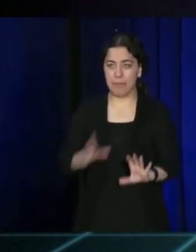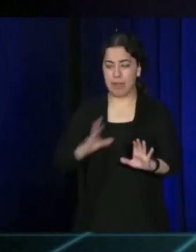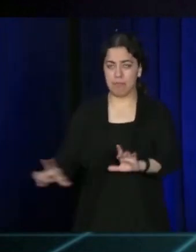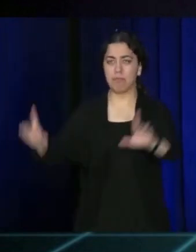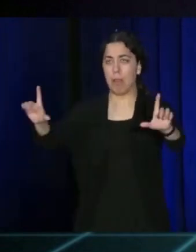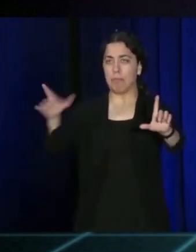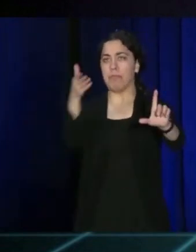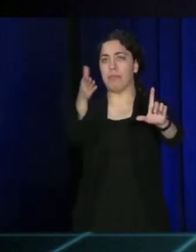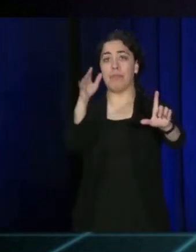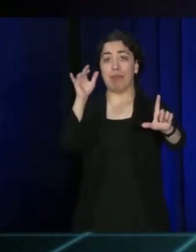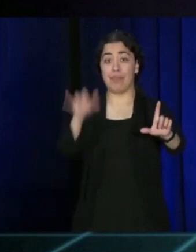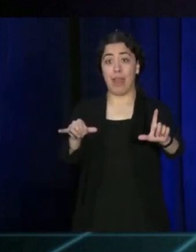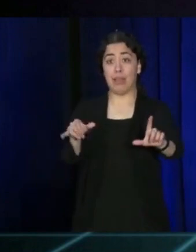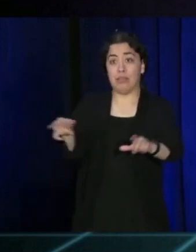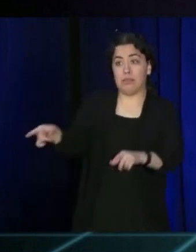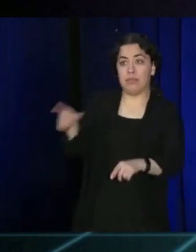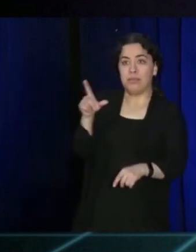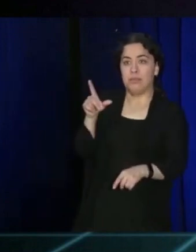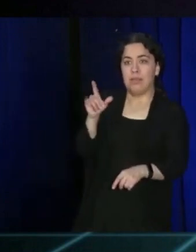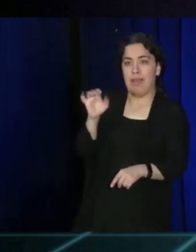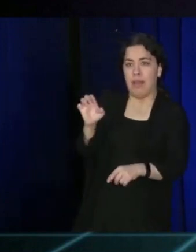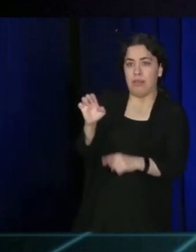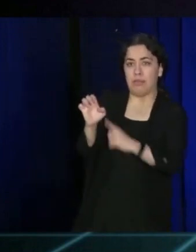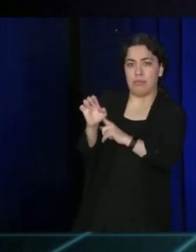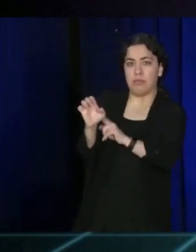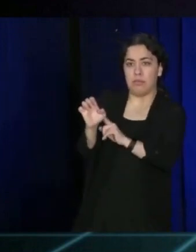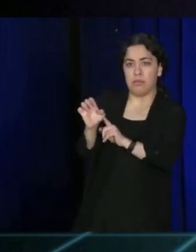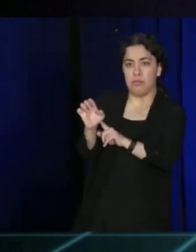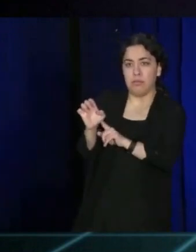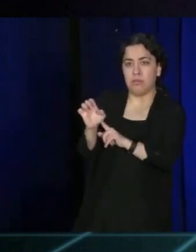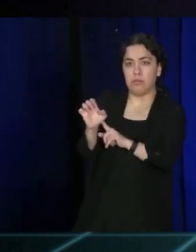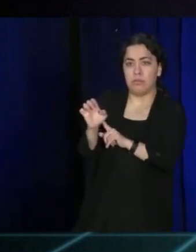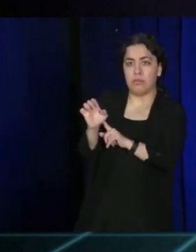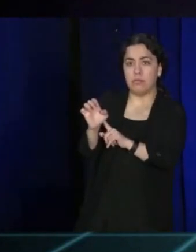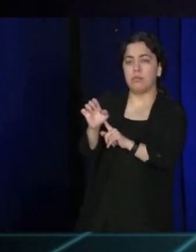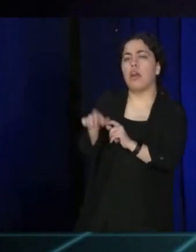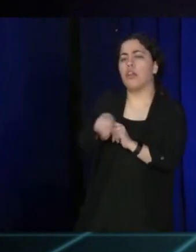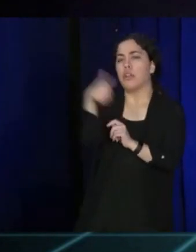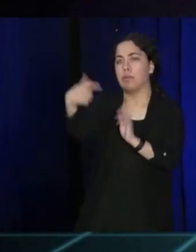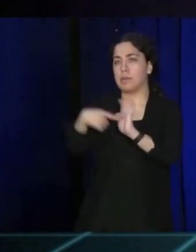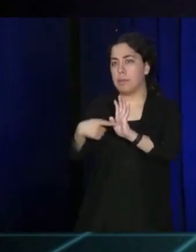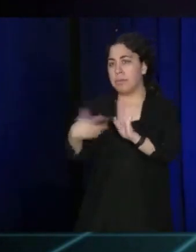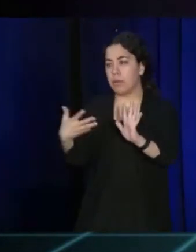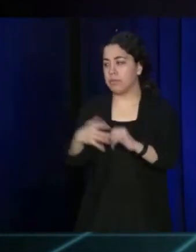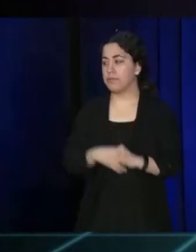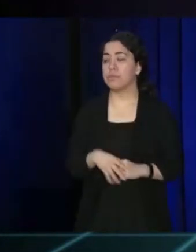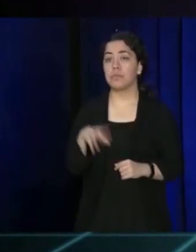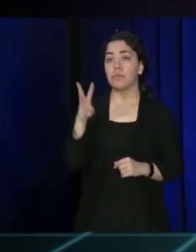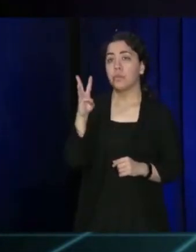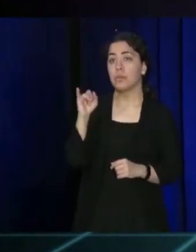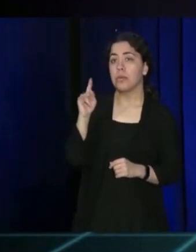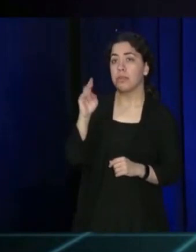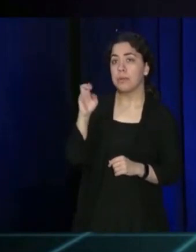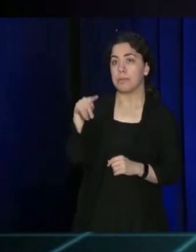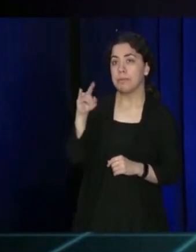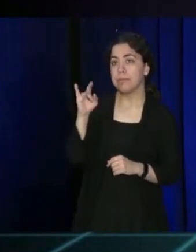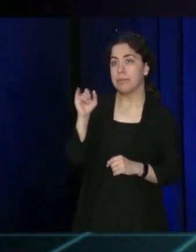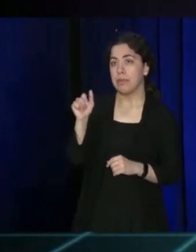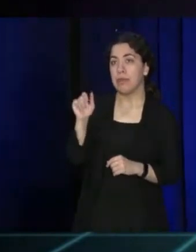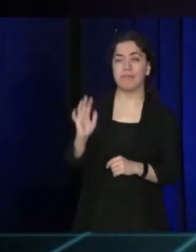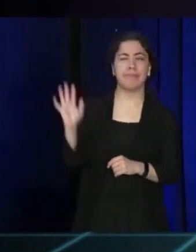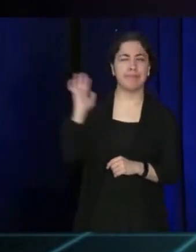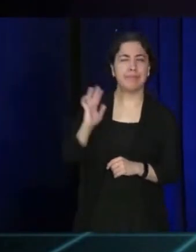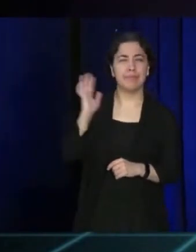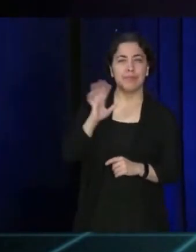That's a lie. Chase is lying to us. Okay, here's another one. This is Wikipedia, back when they were doing